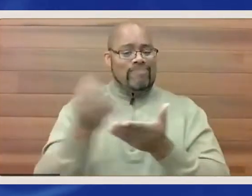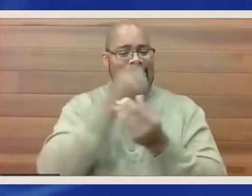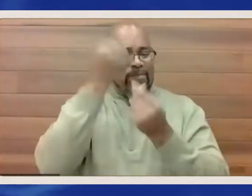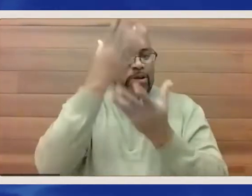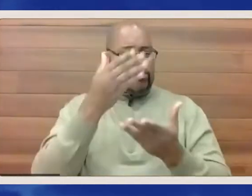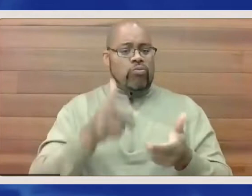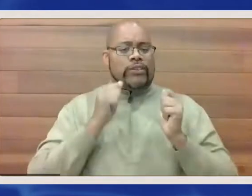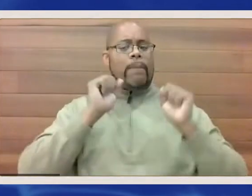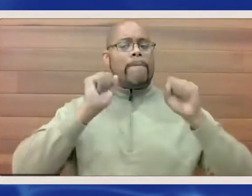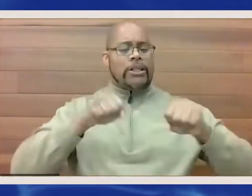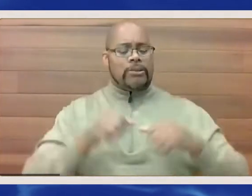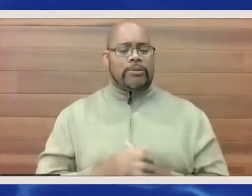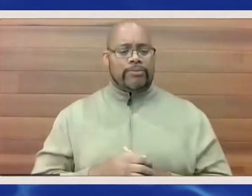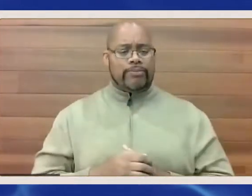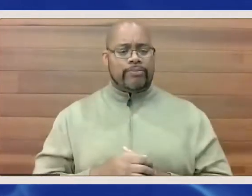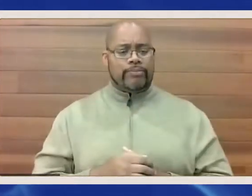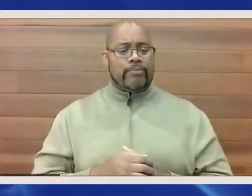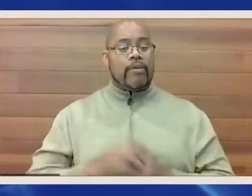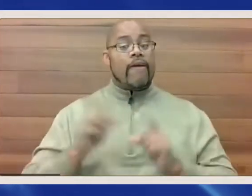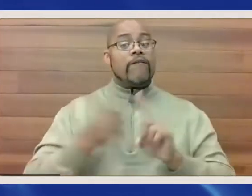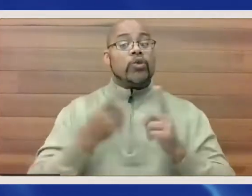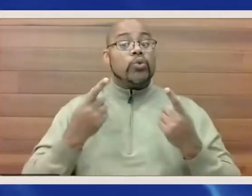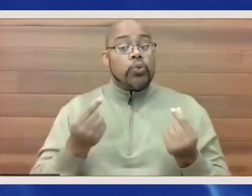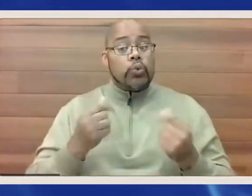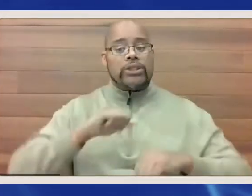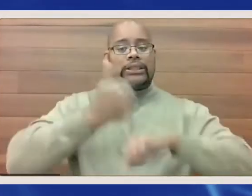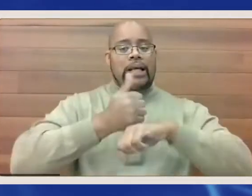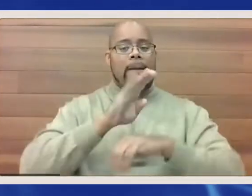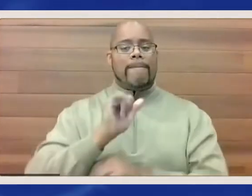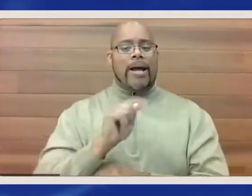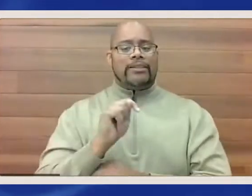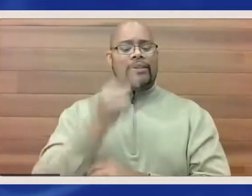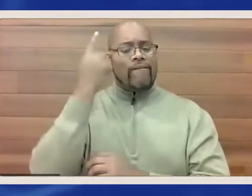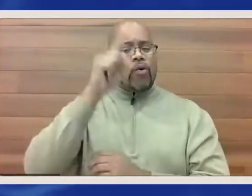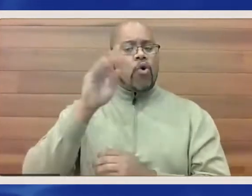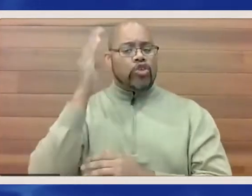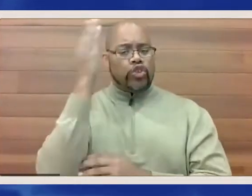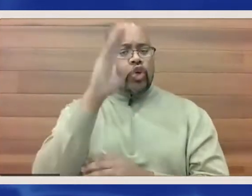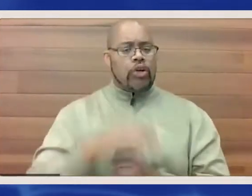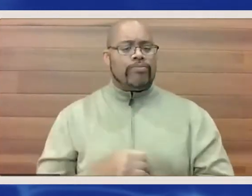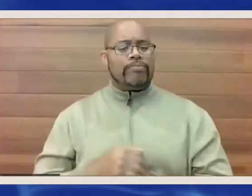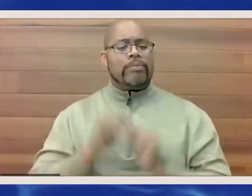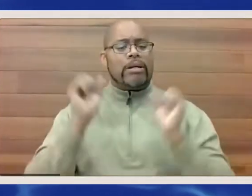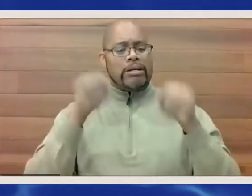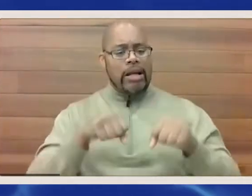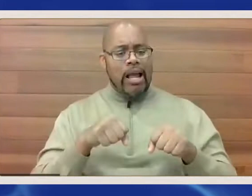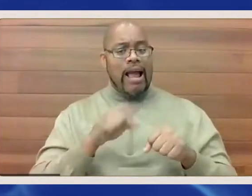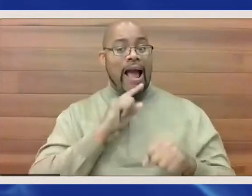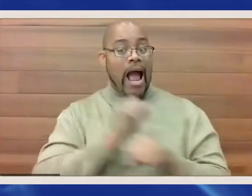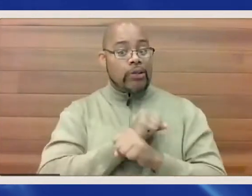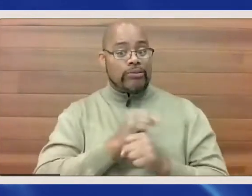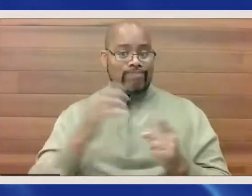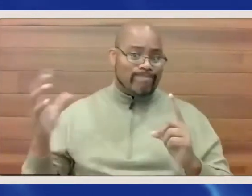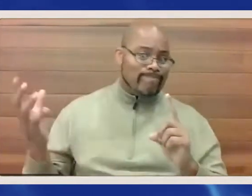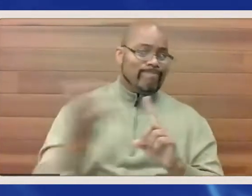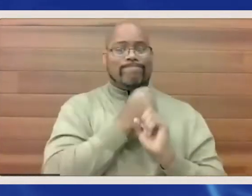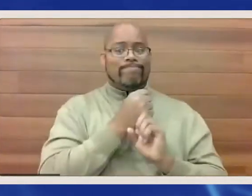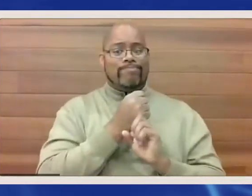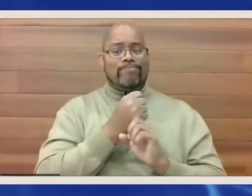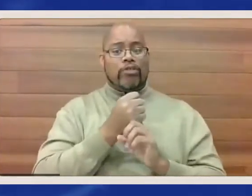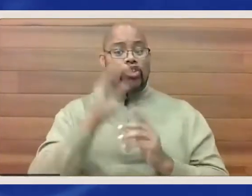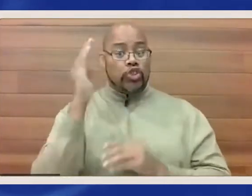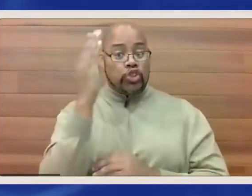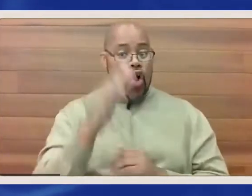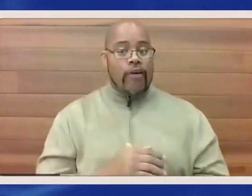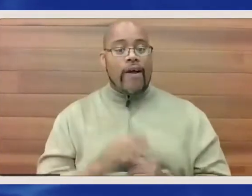as possible. So first, you set baits for the shark so they can actually catch the shark. Then